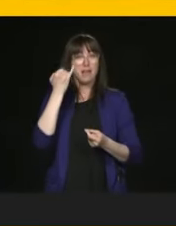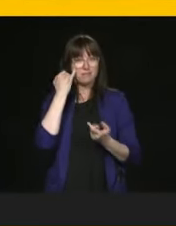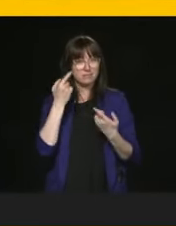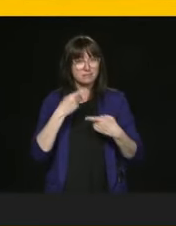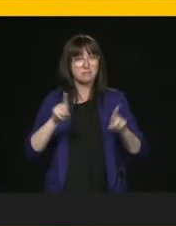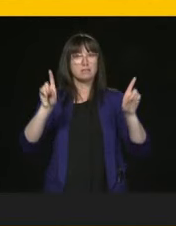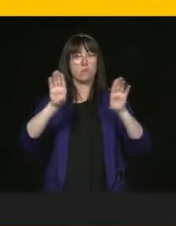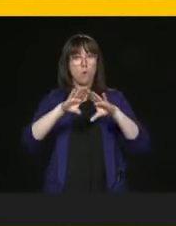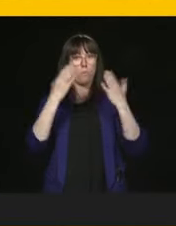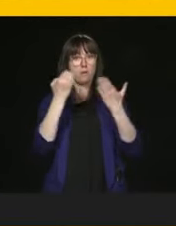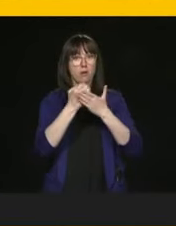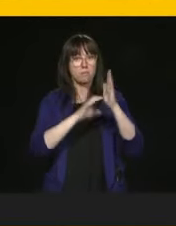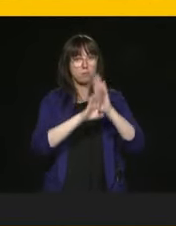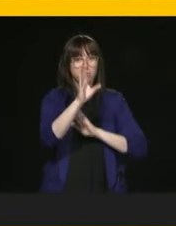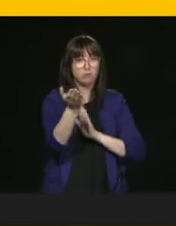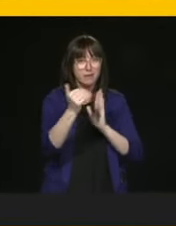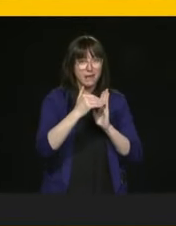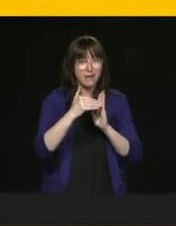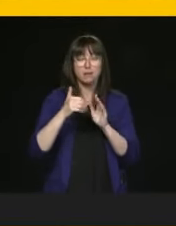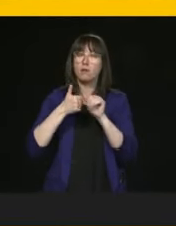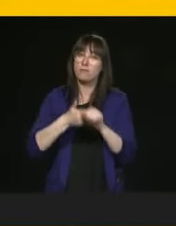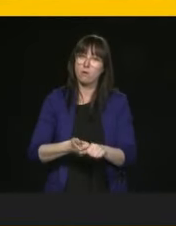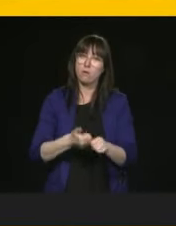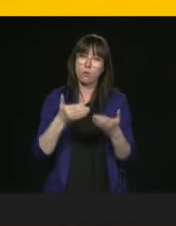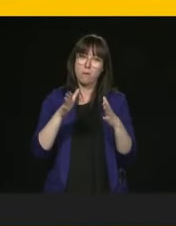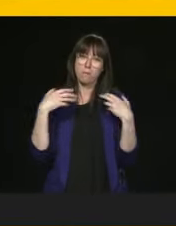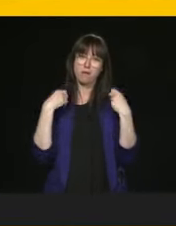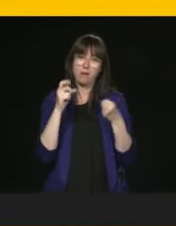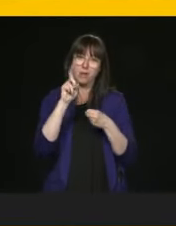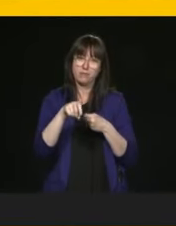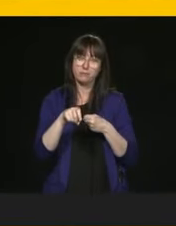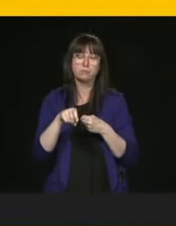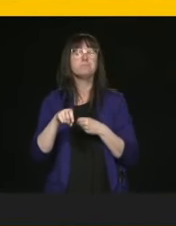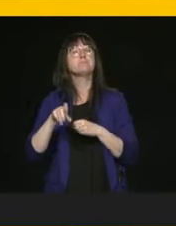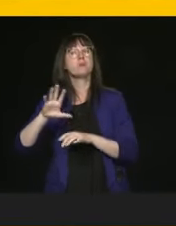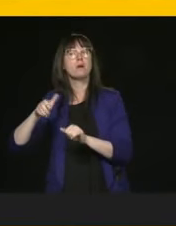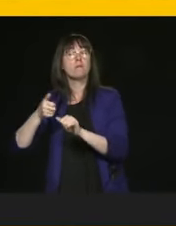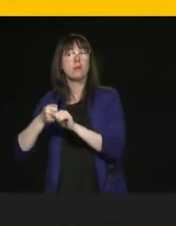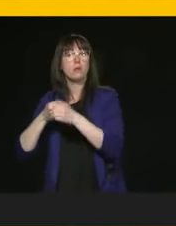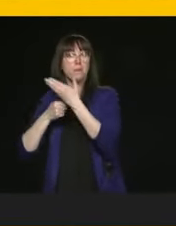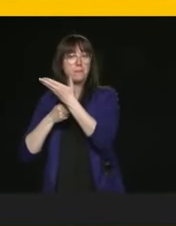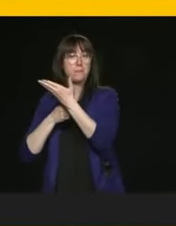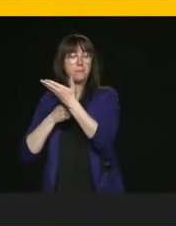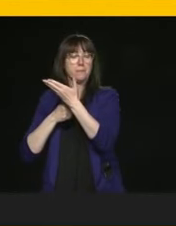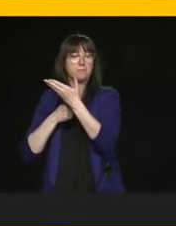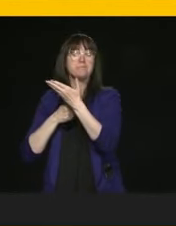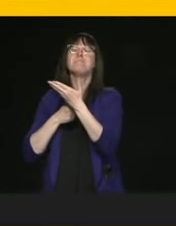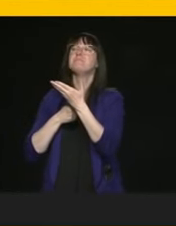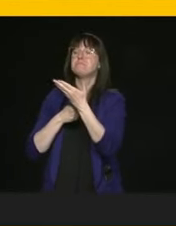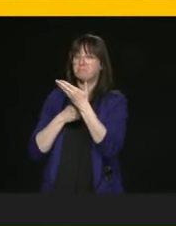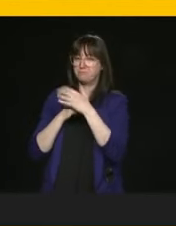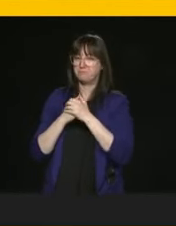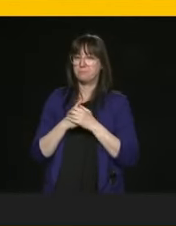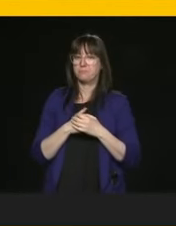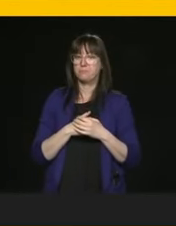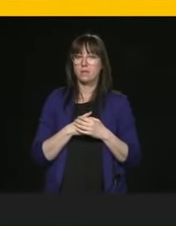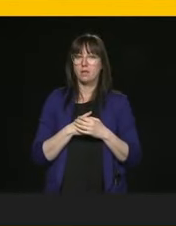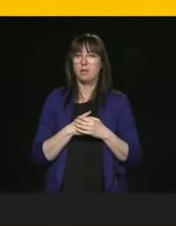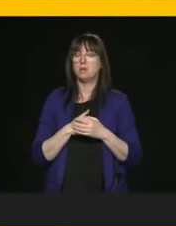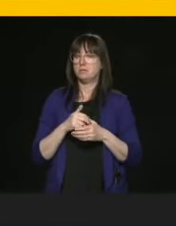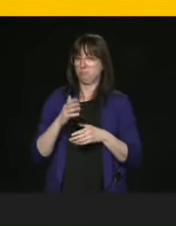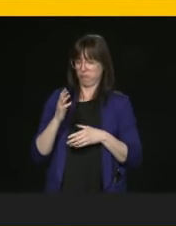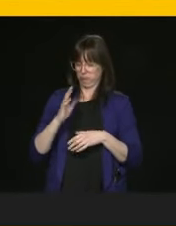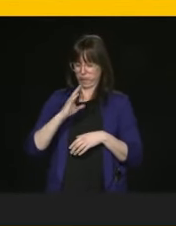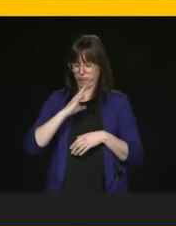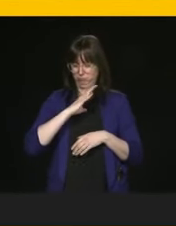Follow-up question, Mélanie Marquis. All right, so that was your economist point of